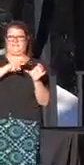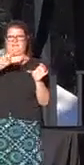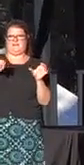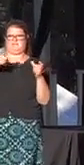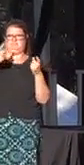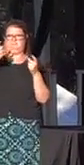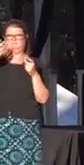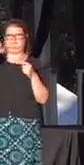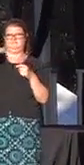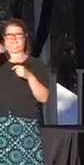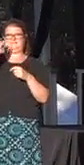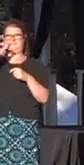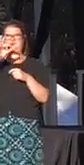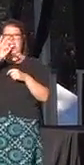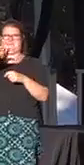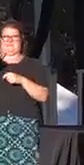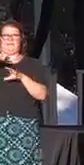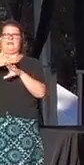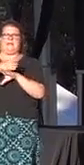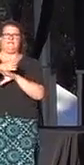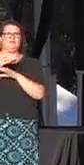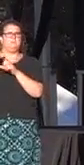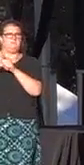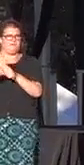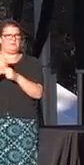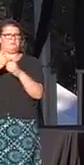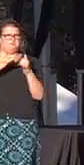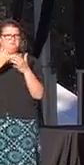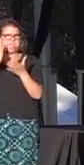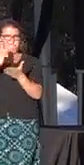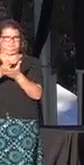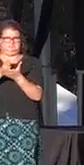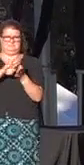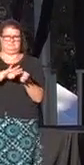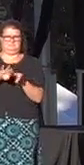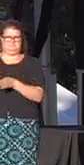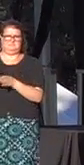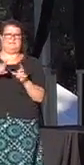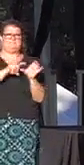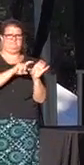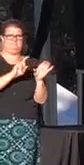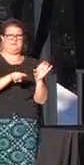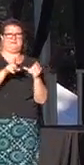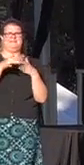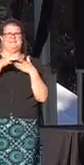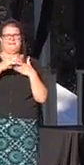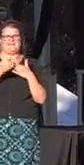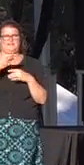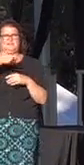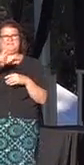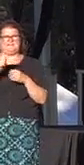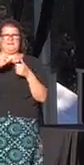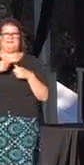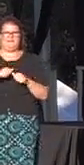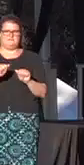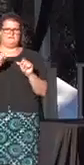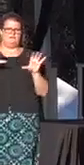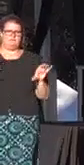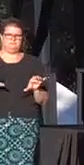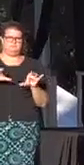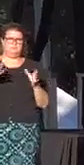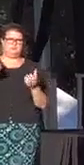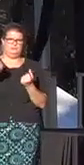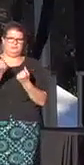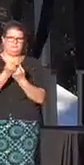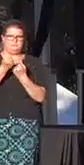closet in 1999 after his playing career had ended, and he's led MLB's effort to promote and encourage LGBT professionals to